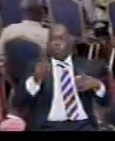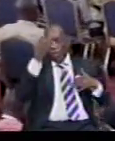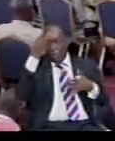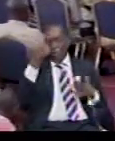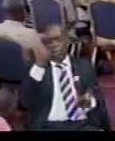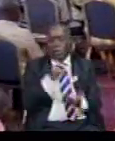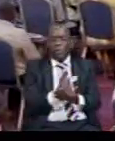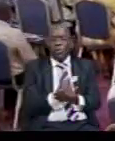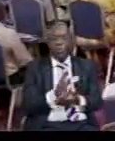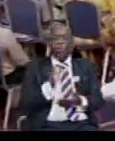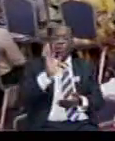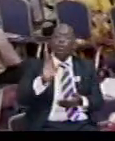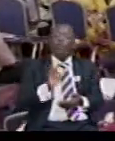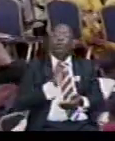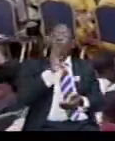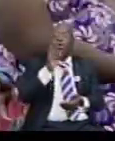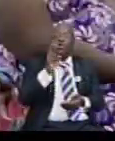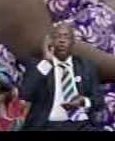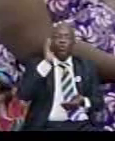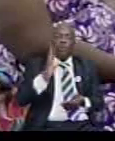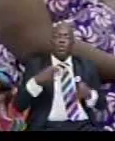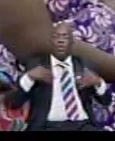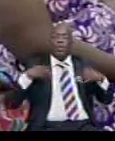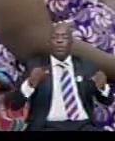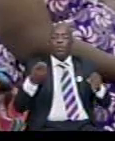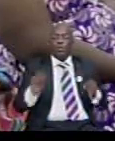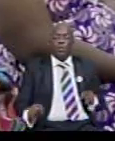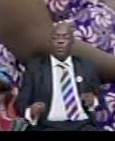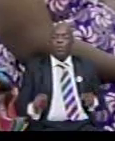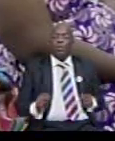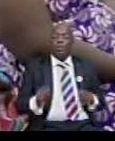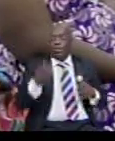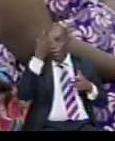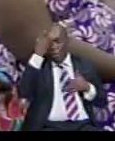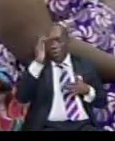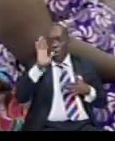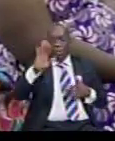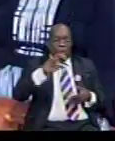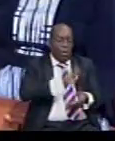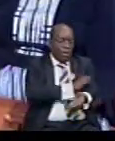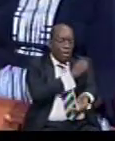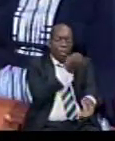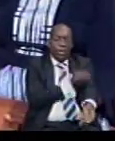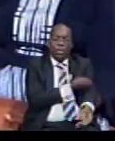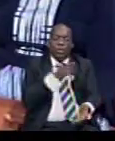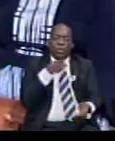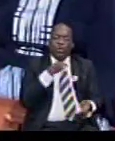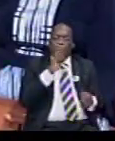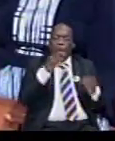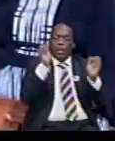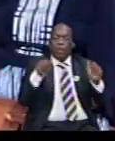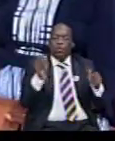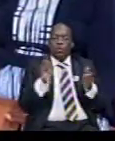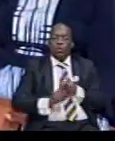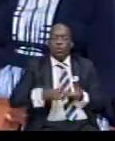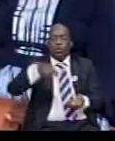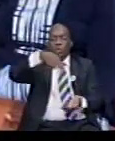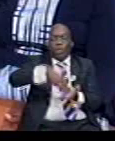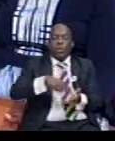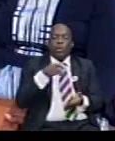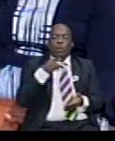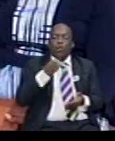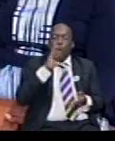Your voice will heal the sick. Your energy, you're able to stand, you're able to point, and you're able